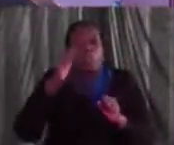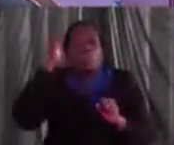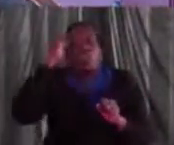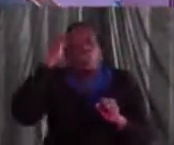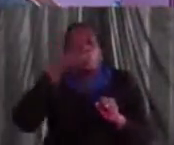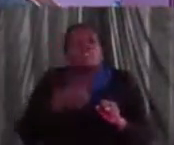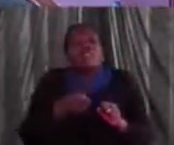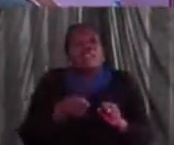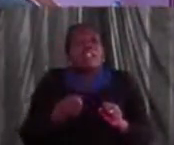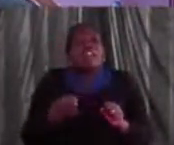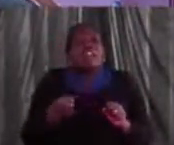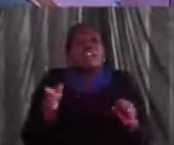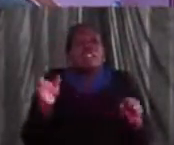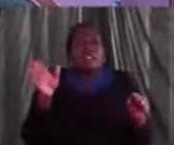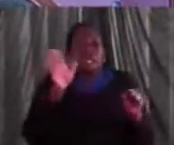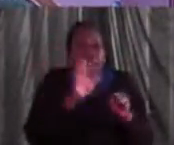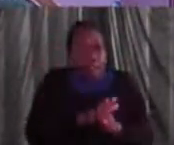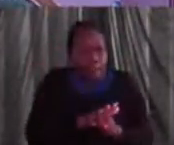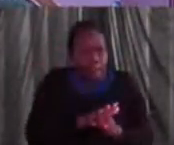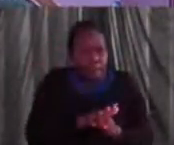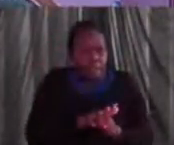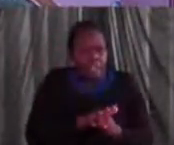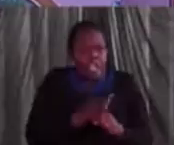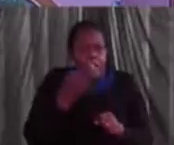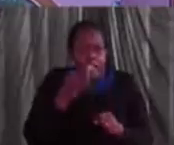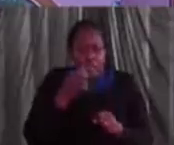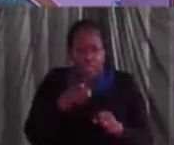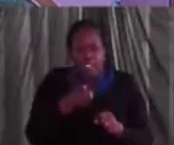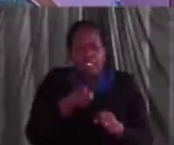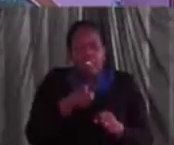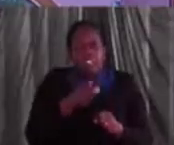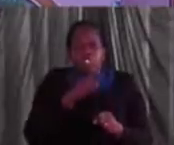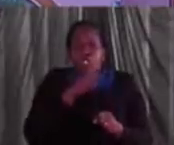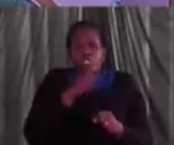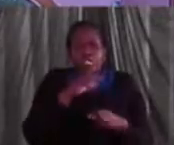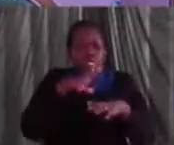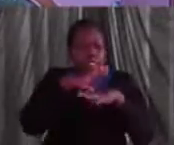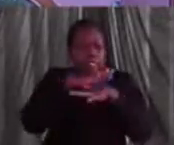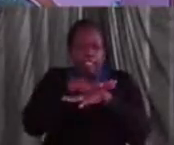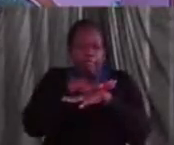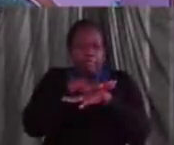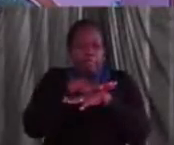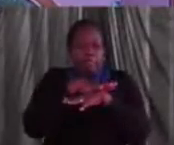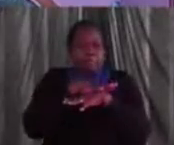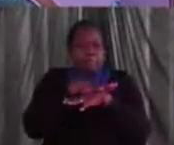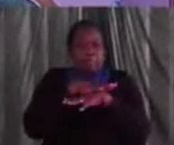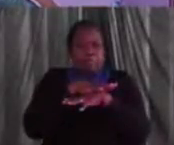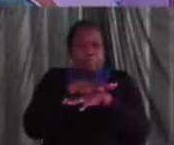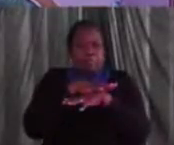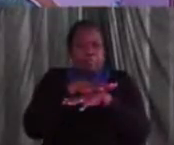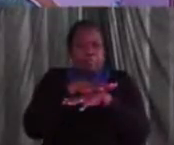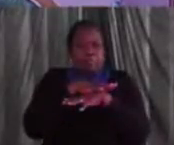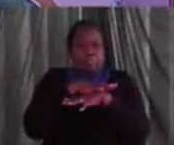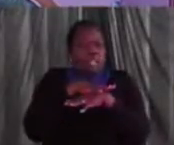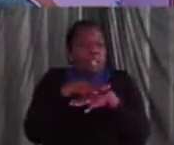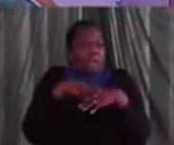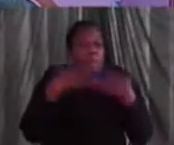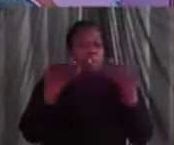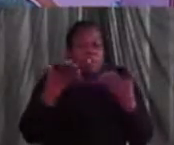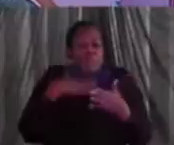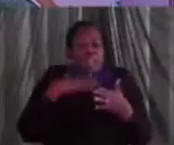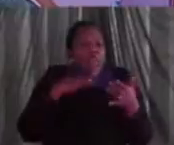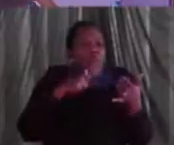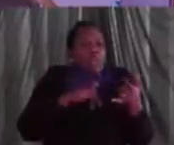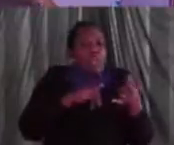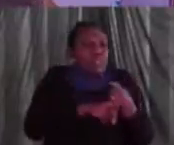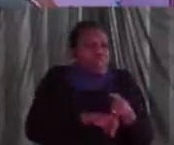comply. So if that answer doesn't satisfy you insofar as my wife's declarations, when she